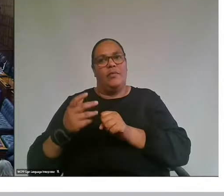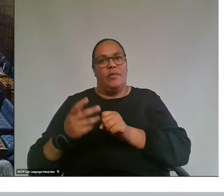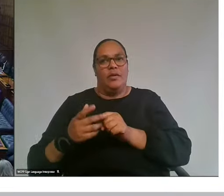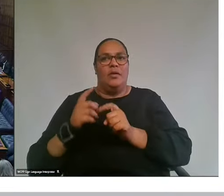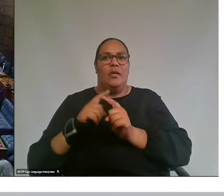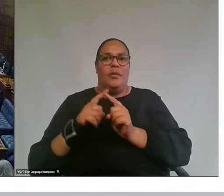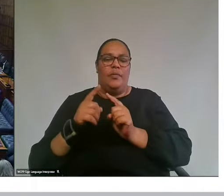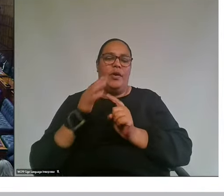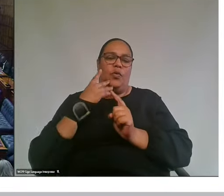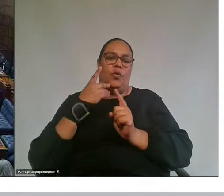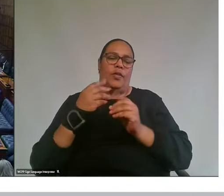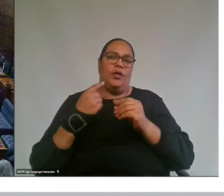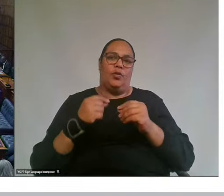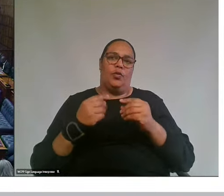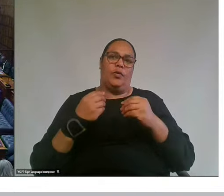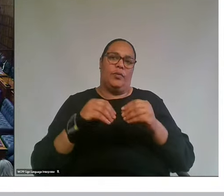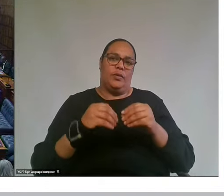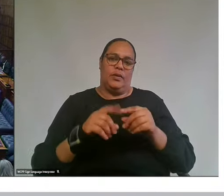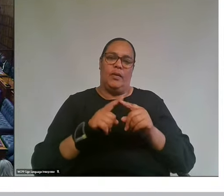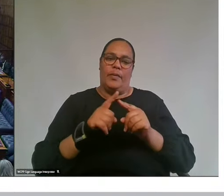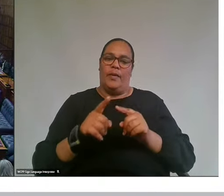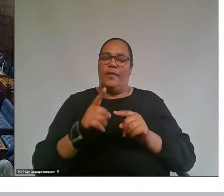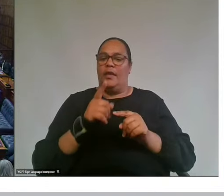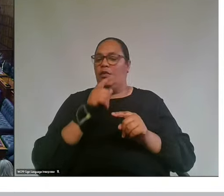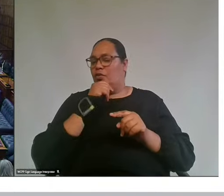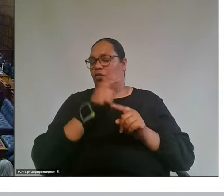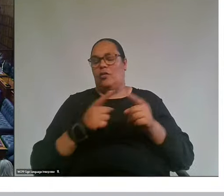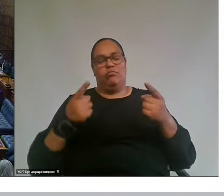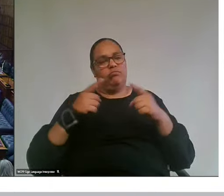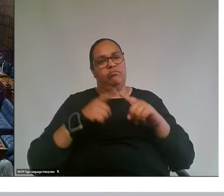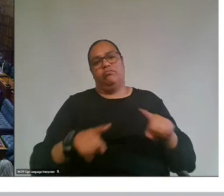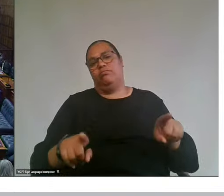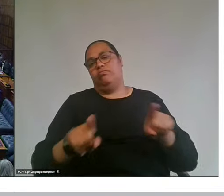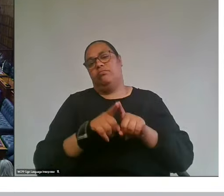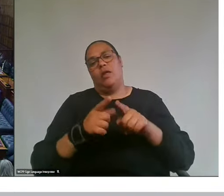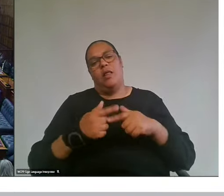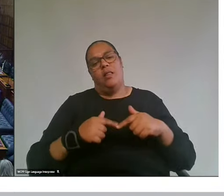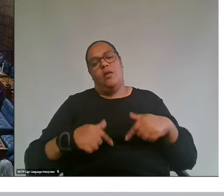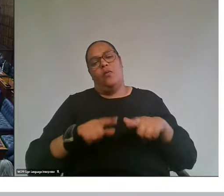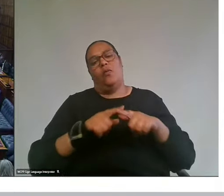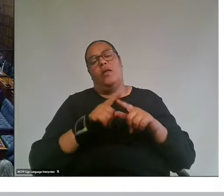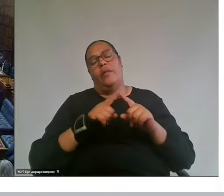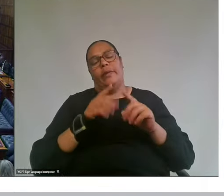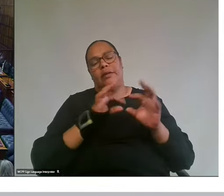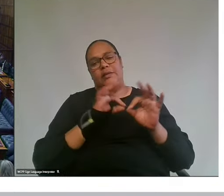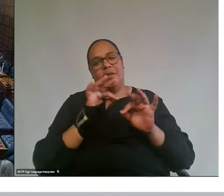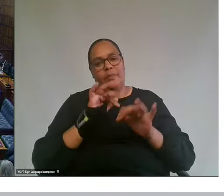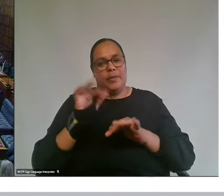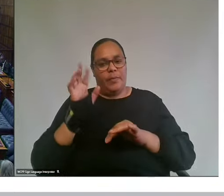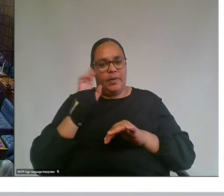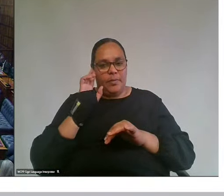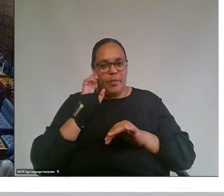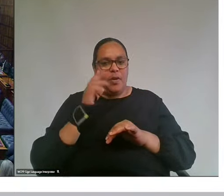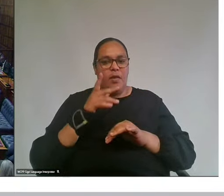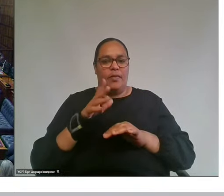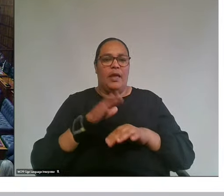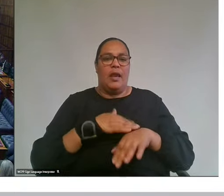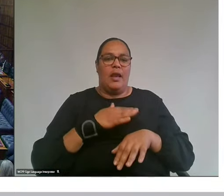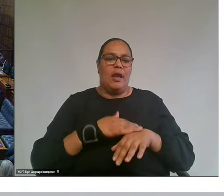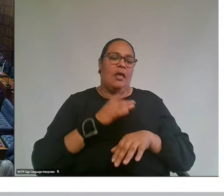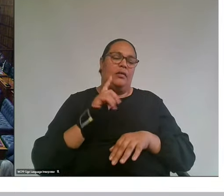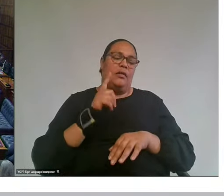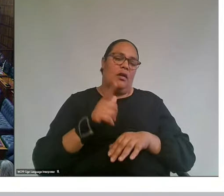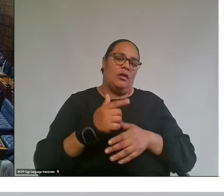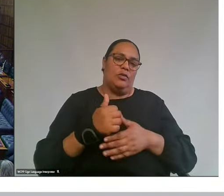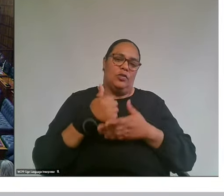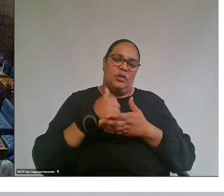how they do business which which is unparalleled by the locals okay just remember these these people are prepared to sit up later they prepared